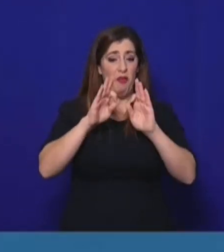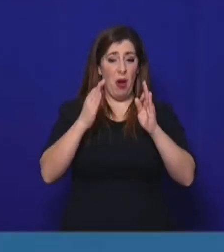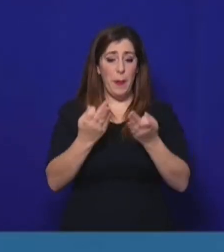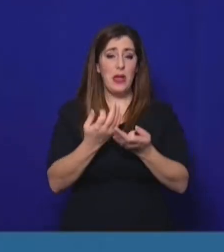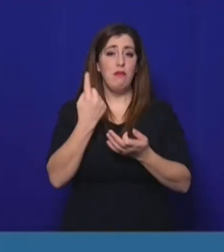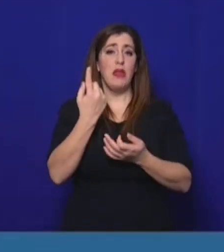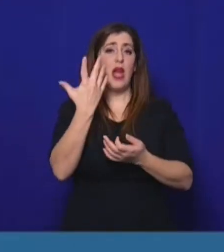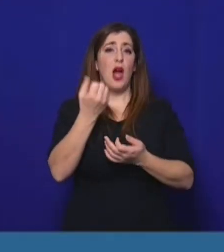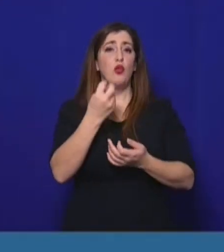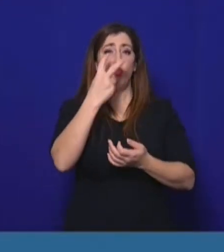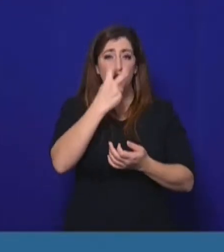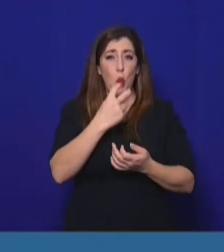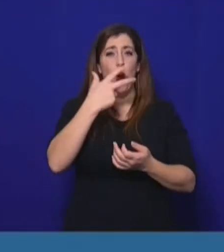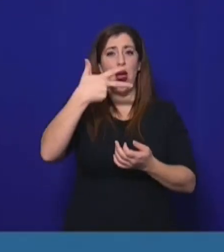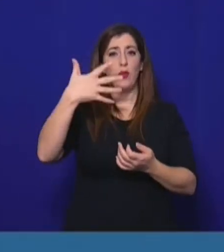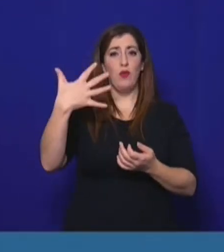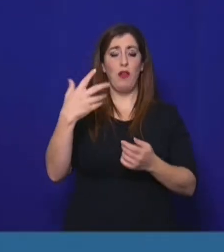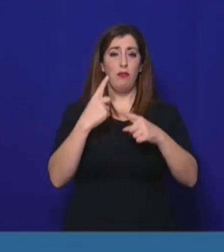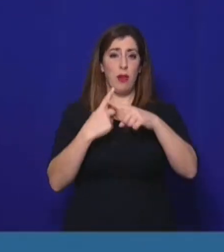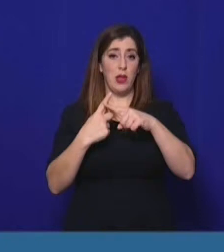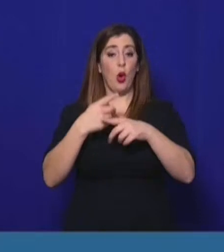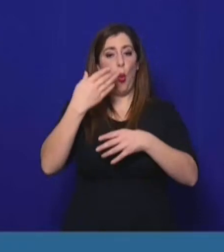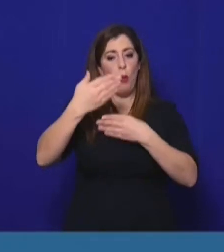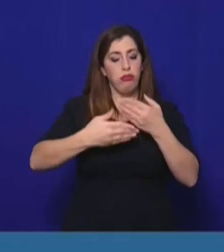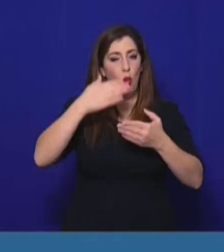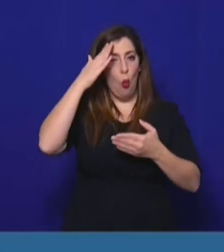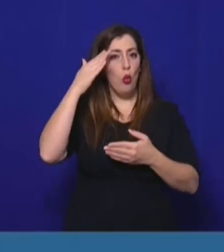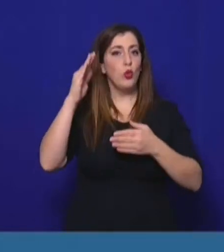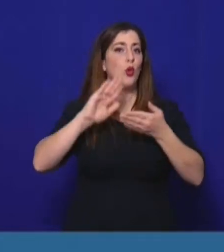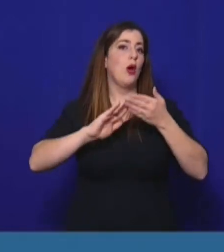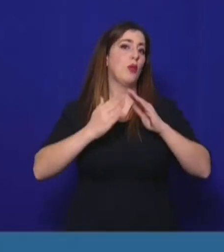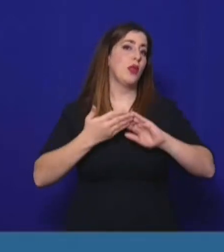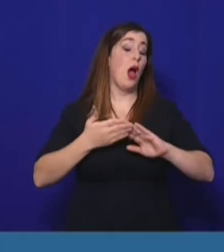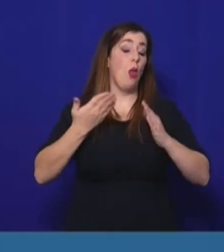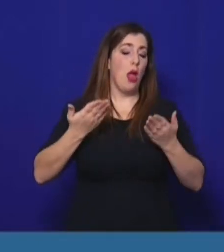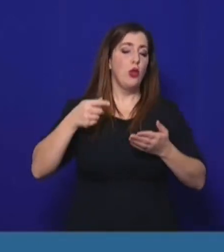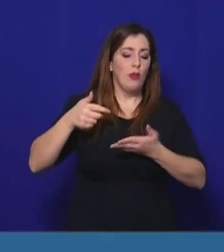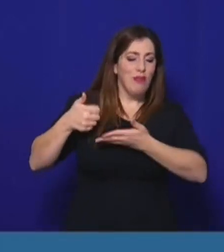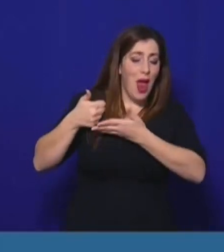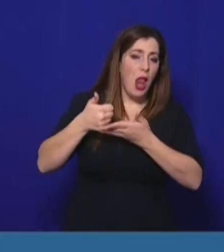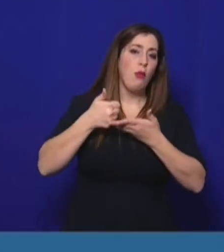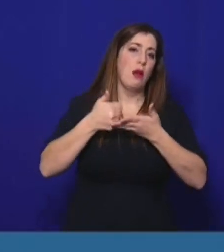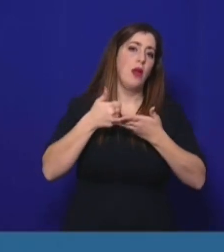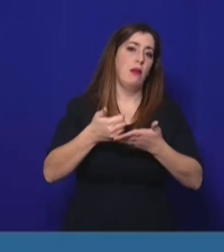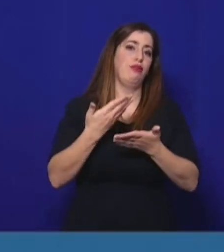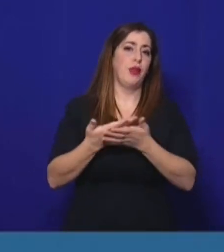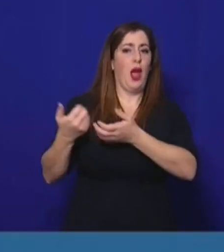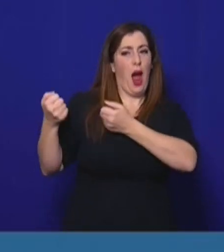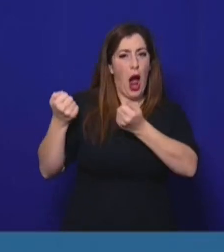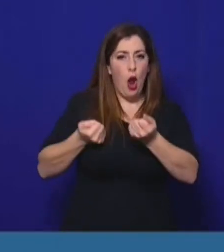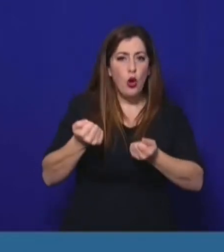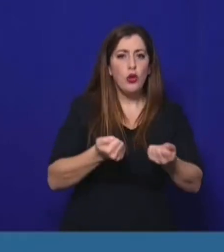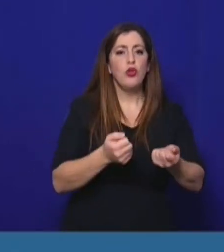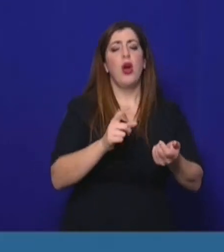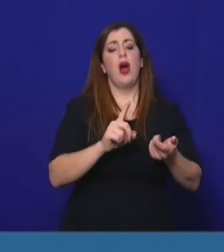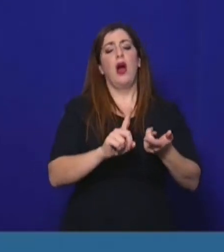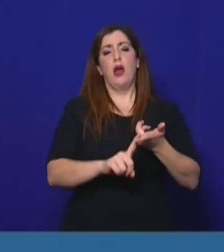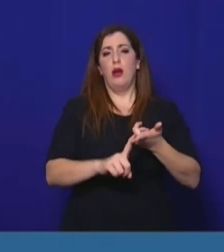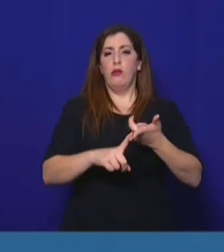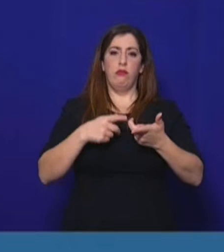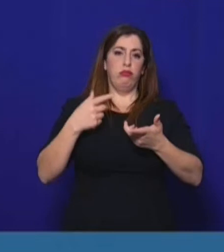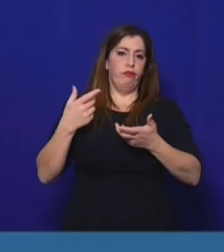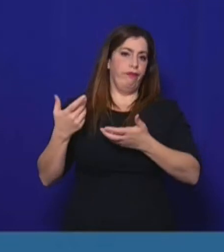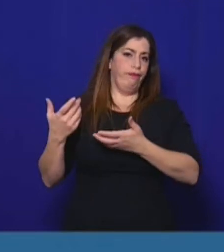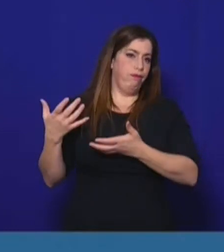li għandhom bżonn. U dawk l-anzjani li rċivu l-appuntament li għandhom bżonn lajnuna biex nwasluhom sal-health center nappellaw